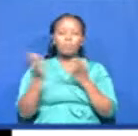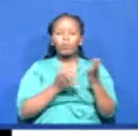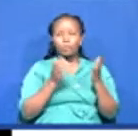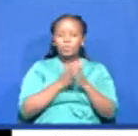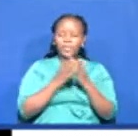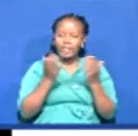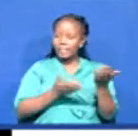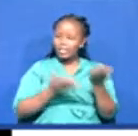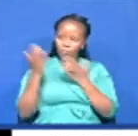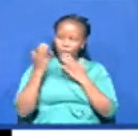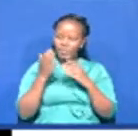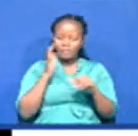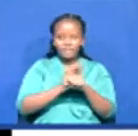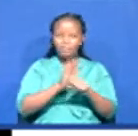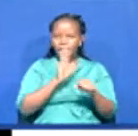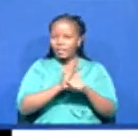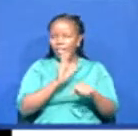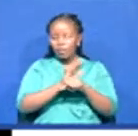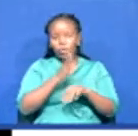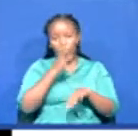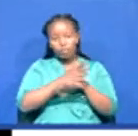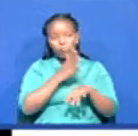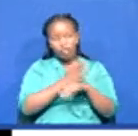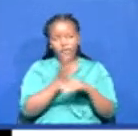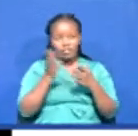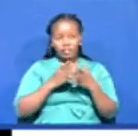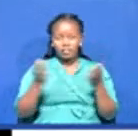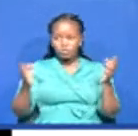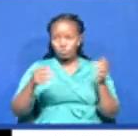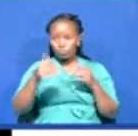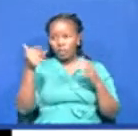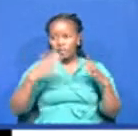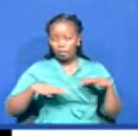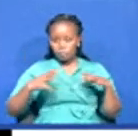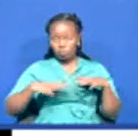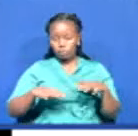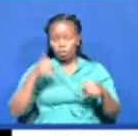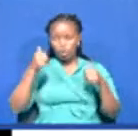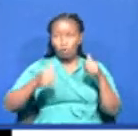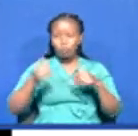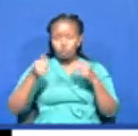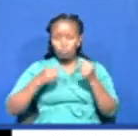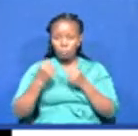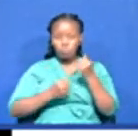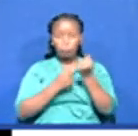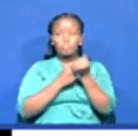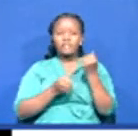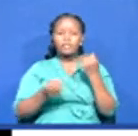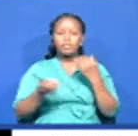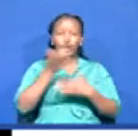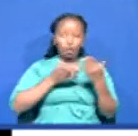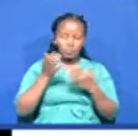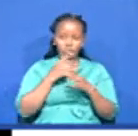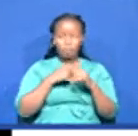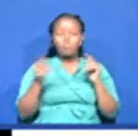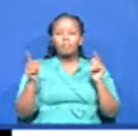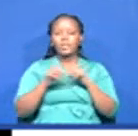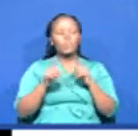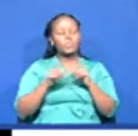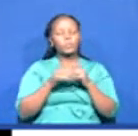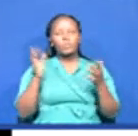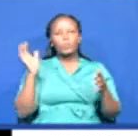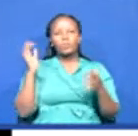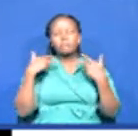quantities of these fakes to others, boosting really their economies but they are crippling others. Our